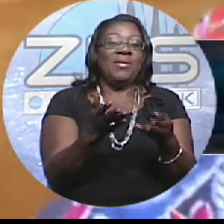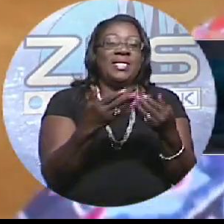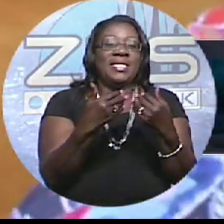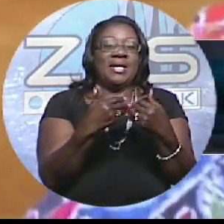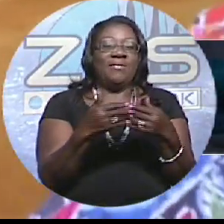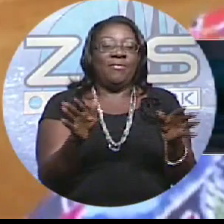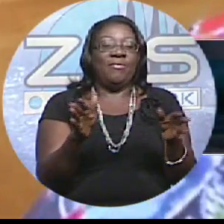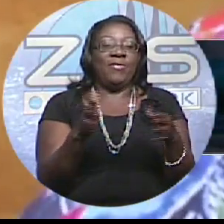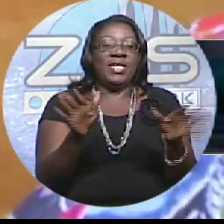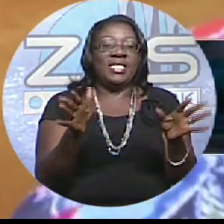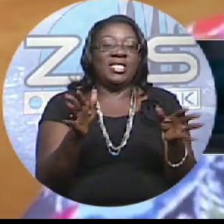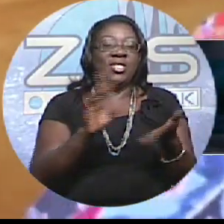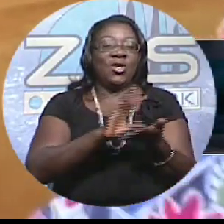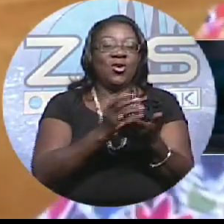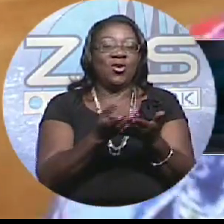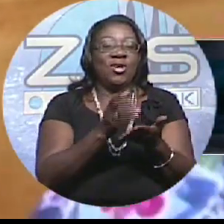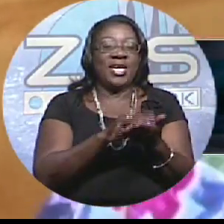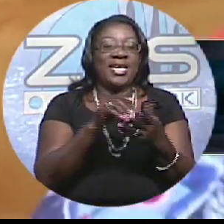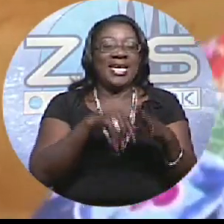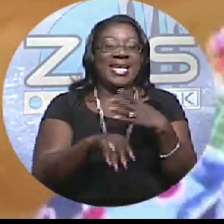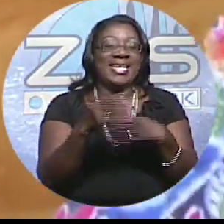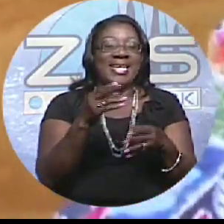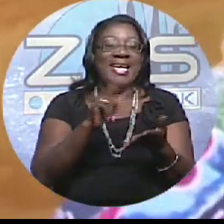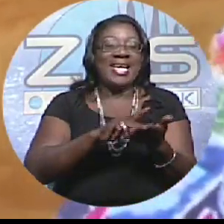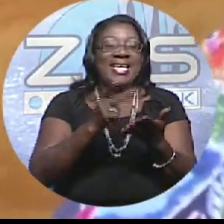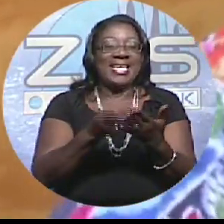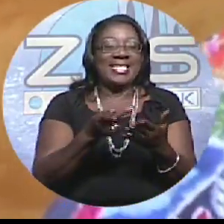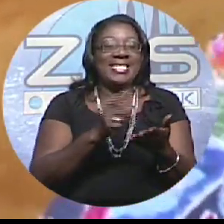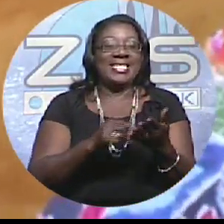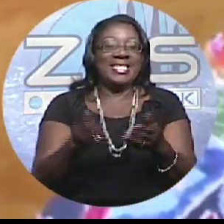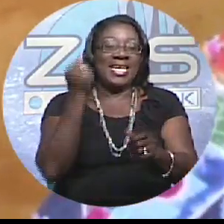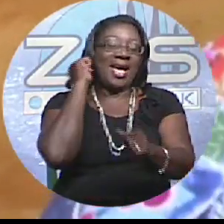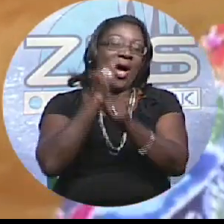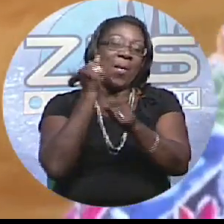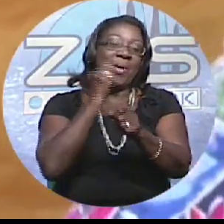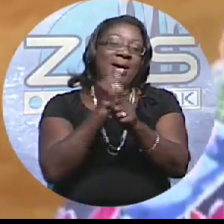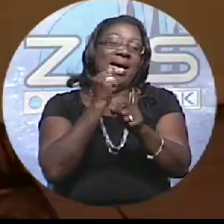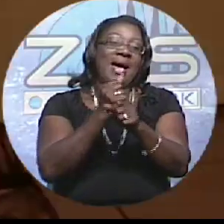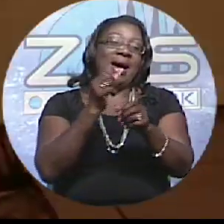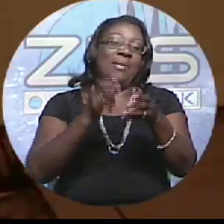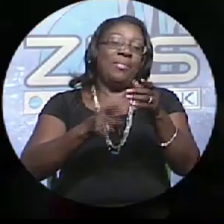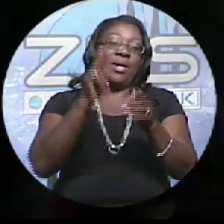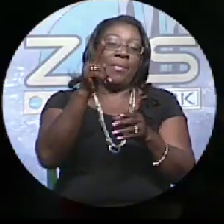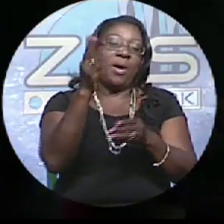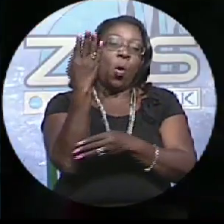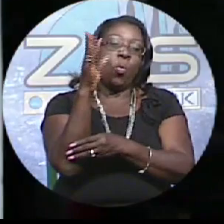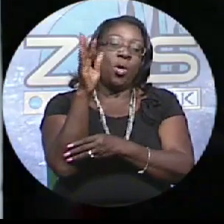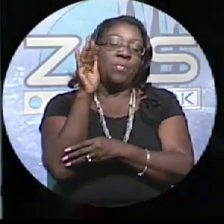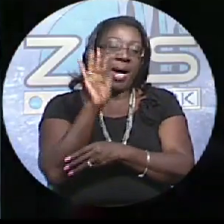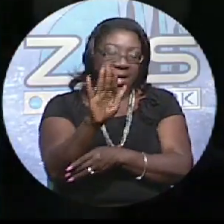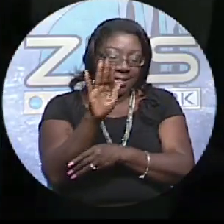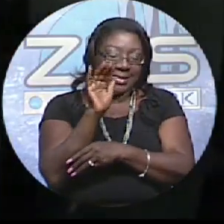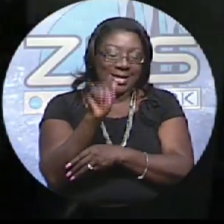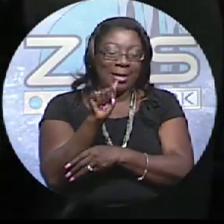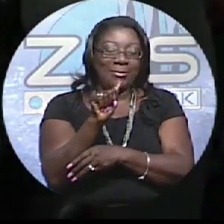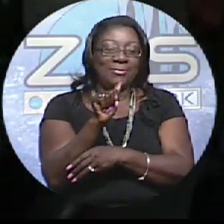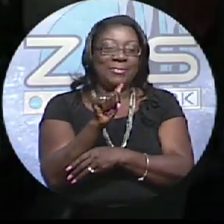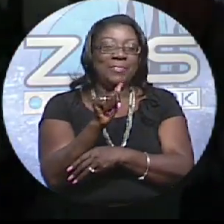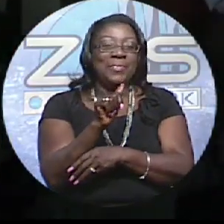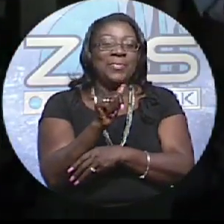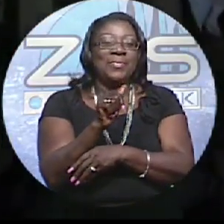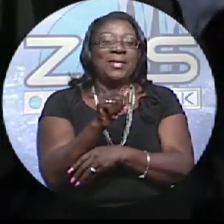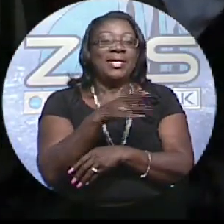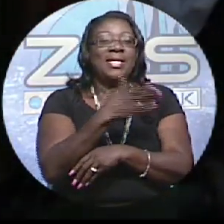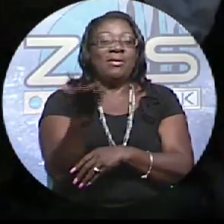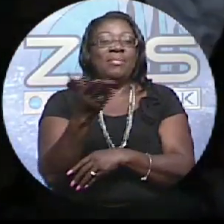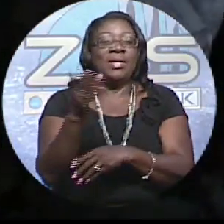with the kitchen, I'll get my hammer, my nail. I could batten up myself, you know. Utilities on the island may be among